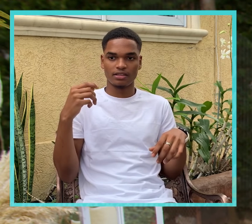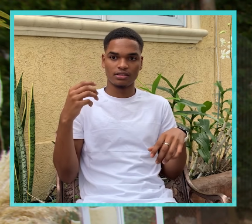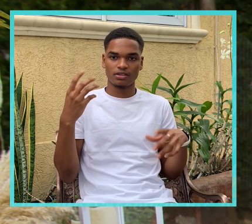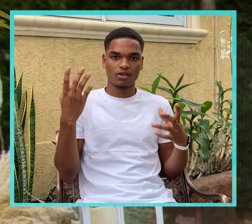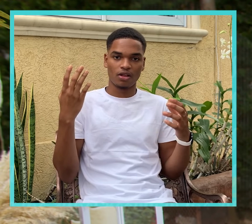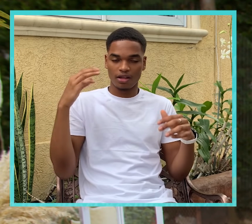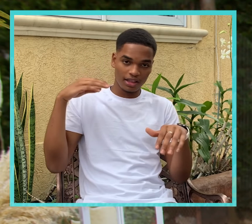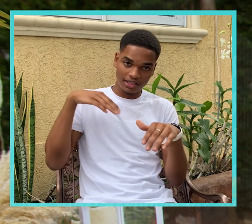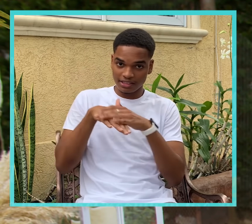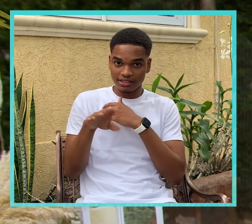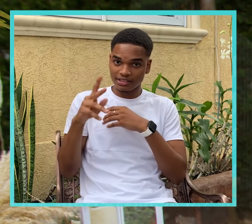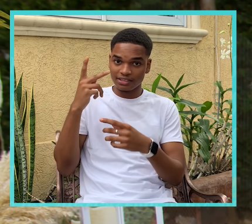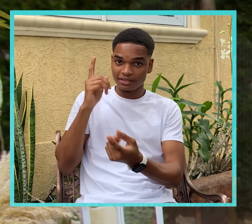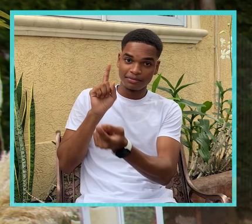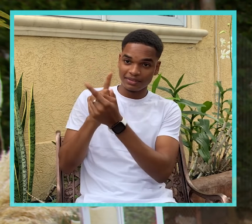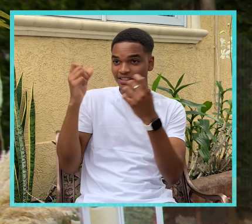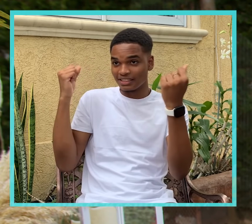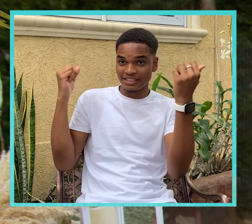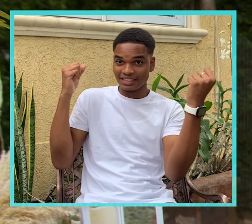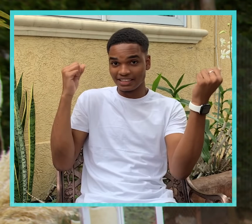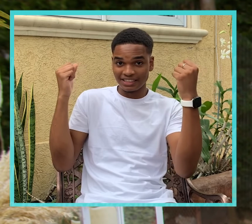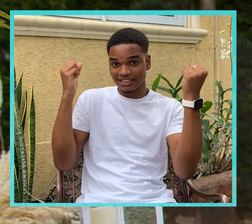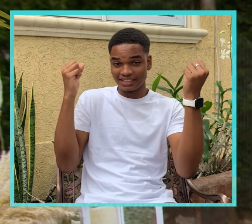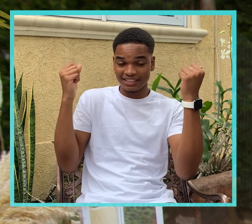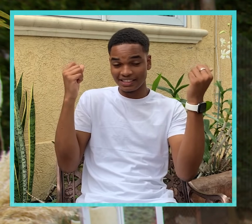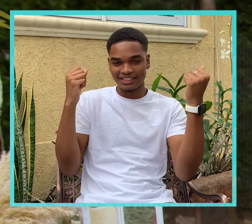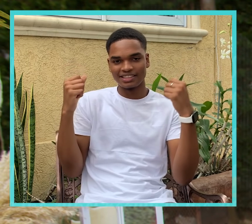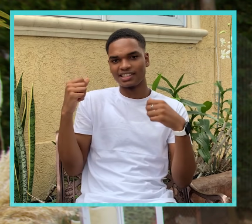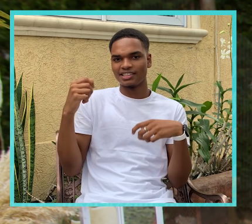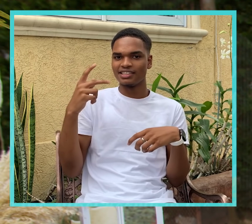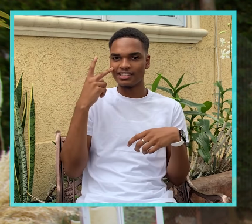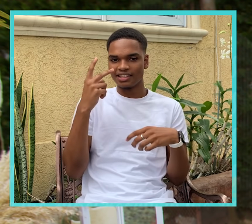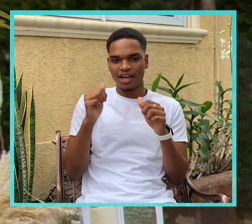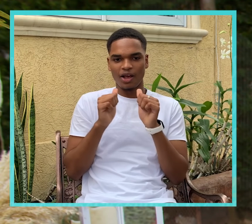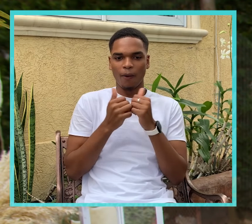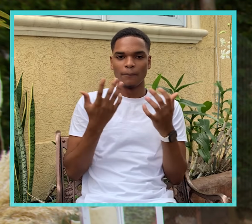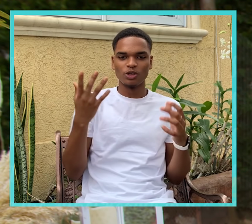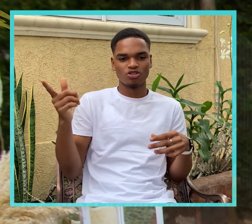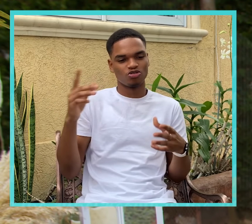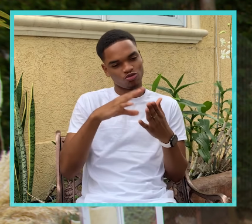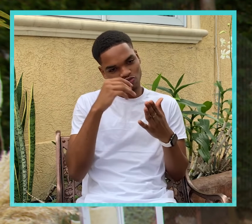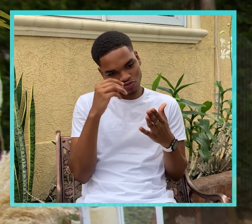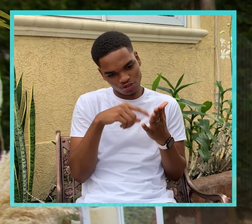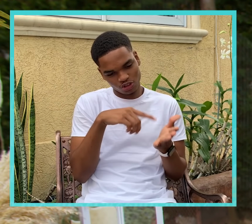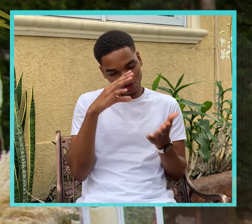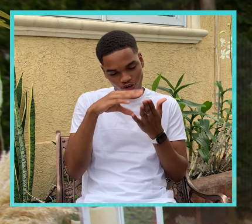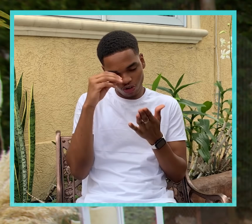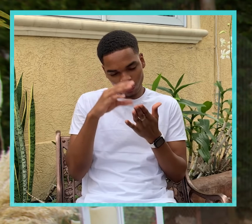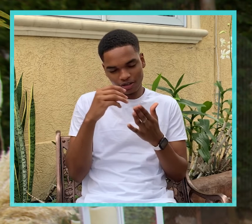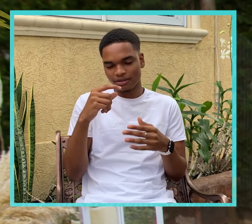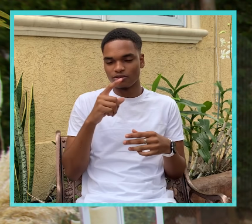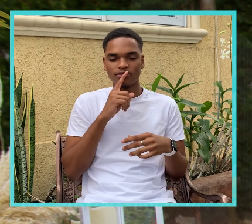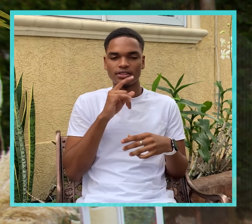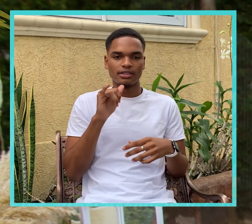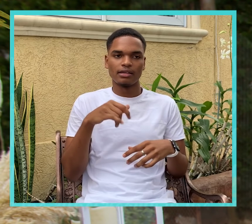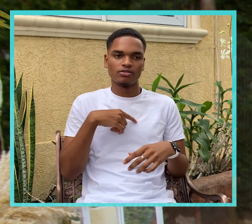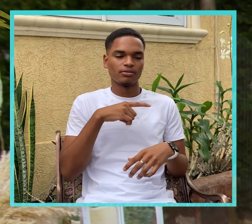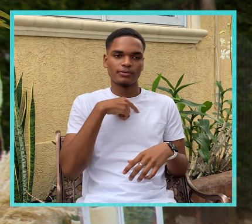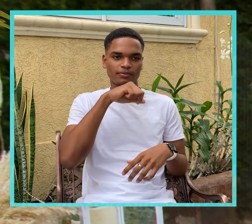comes and runs for her and she signs to her and she, you know, sees how much of the sign language she's learning. And I love that. I love that that's my